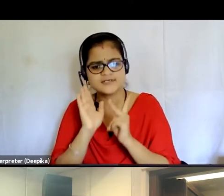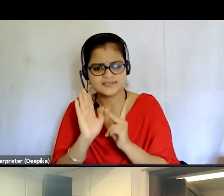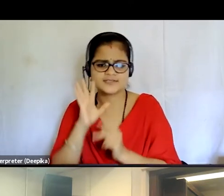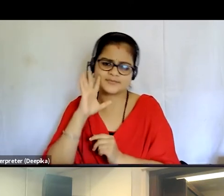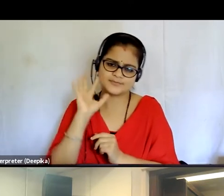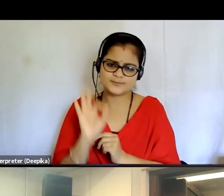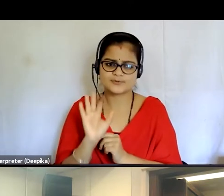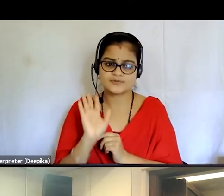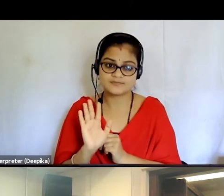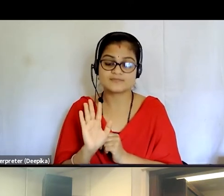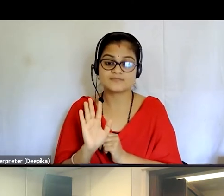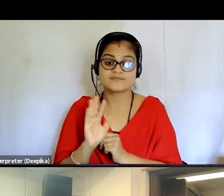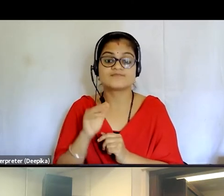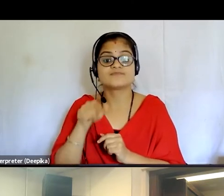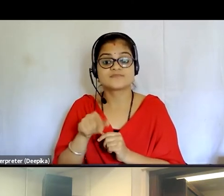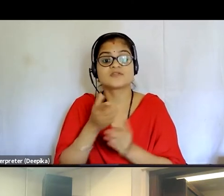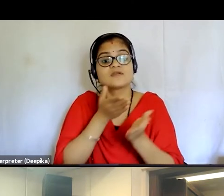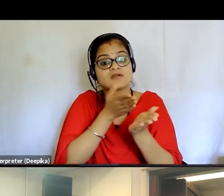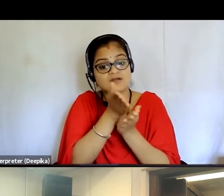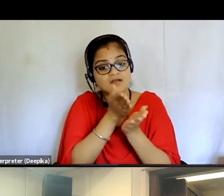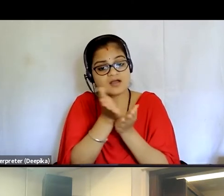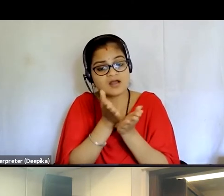important. But there are different ways.